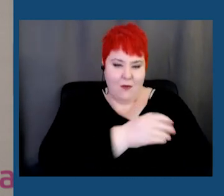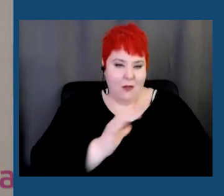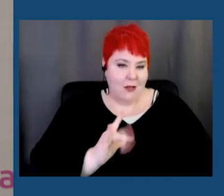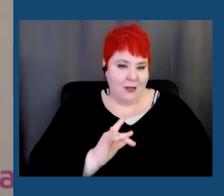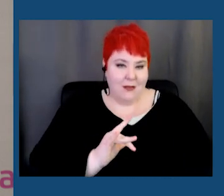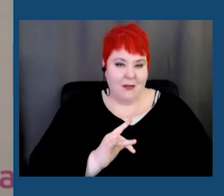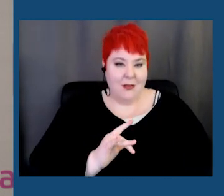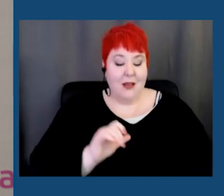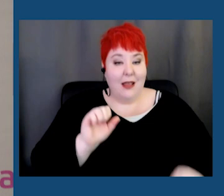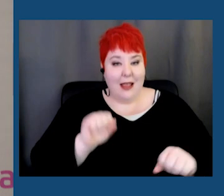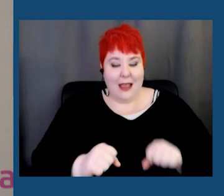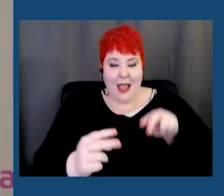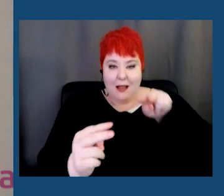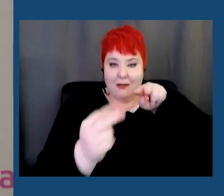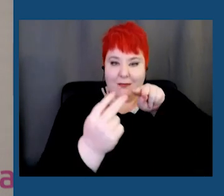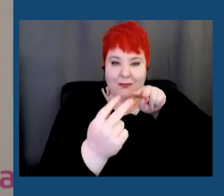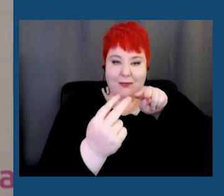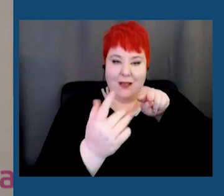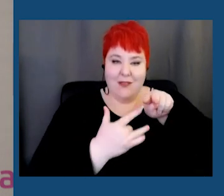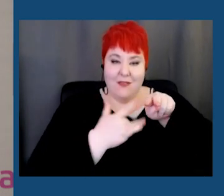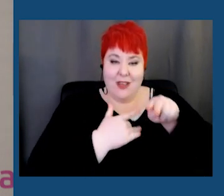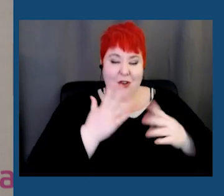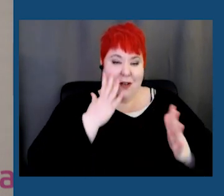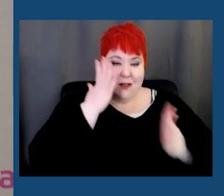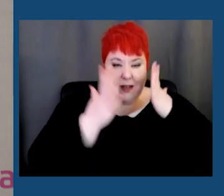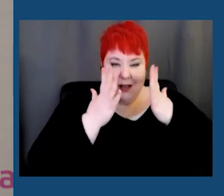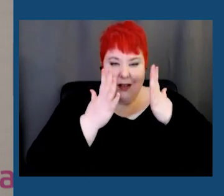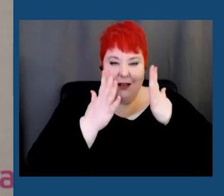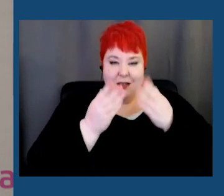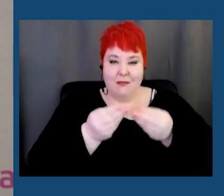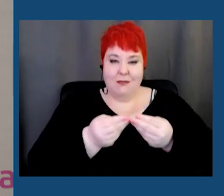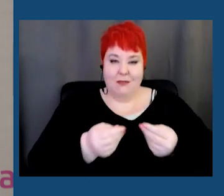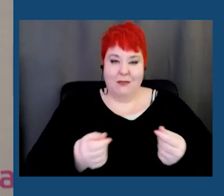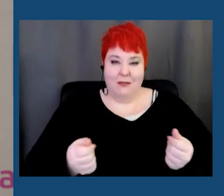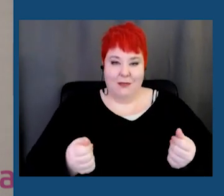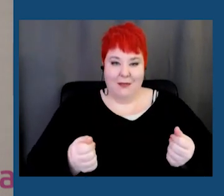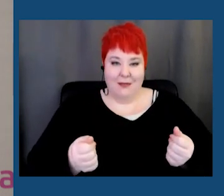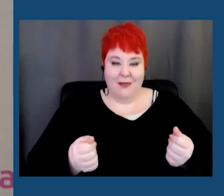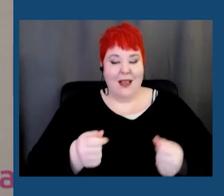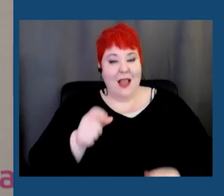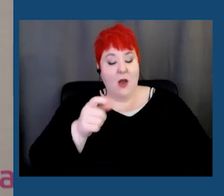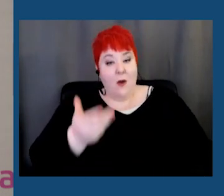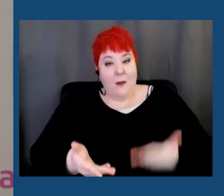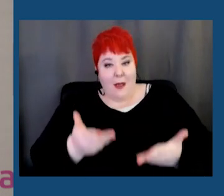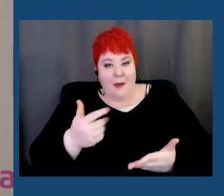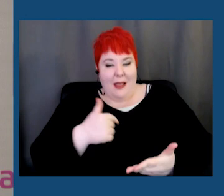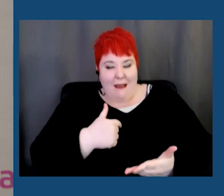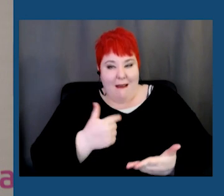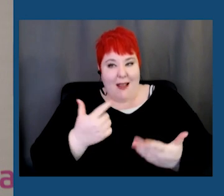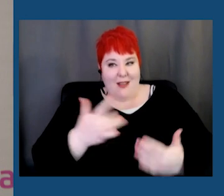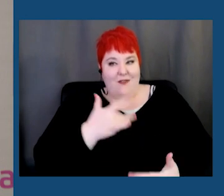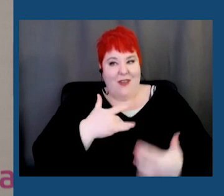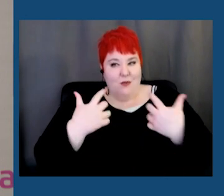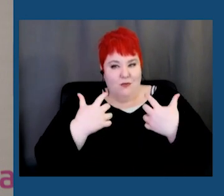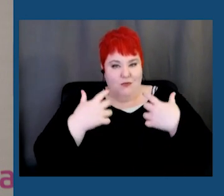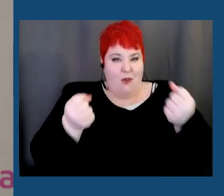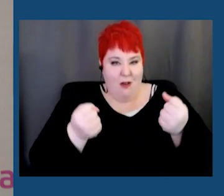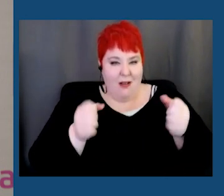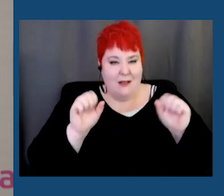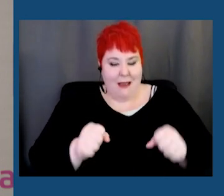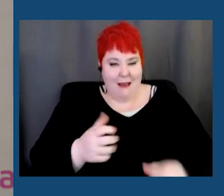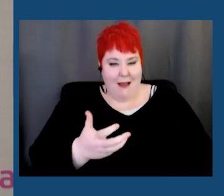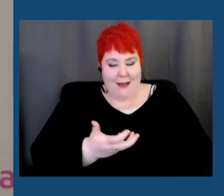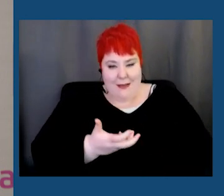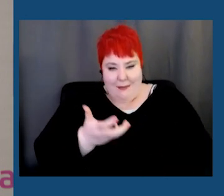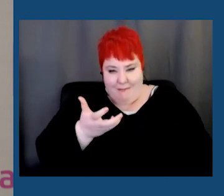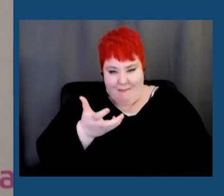heal someone's shame. It can also be the necessary provocation that encourages someone to take a stand. We need